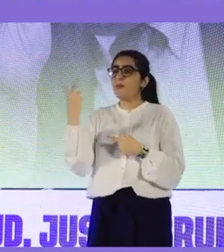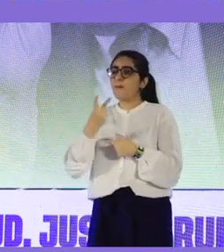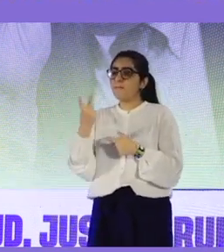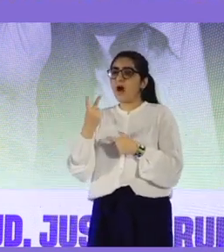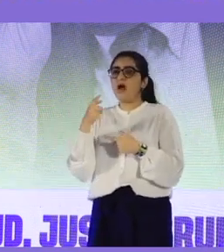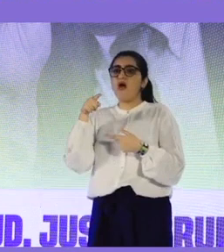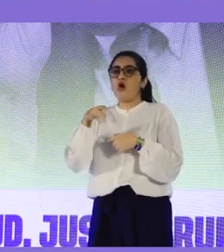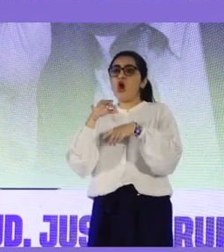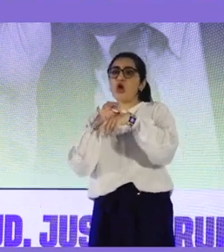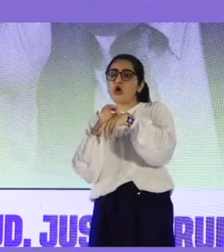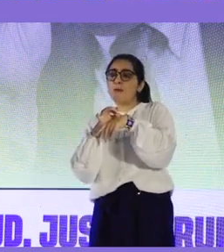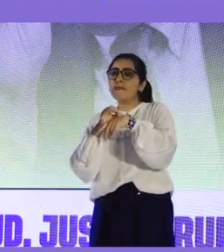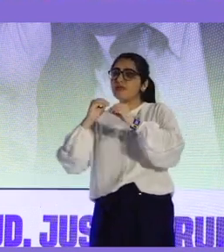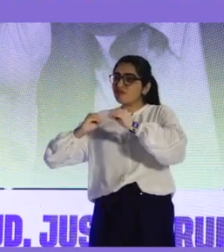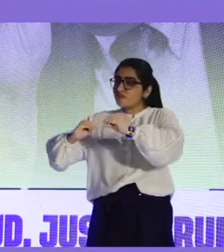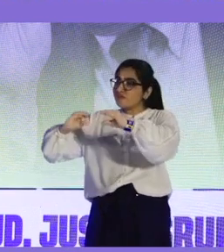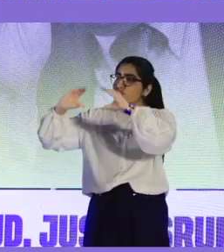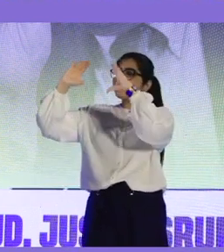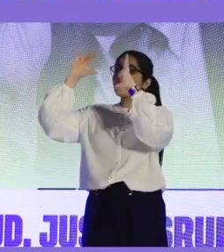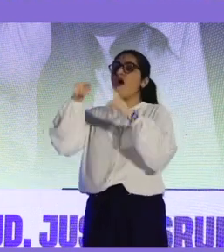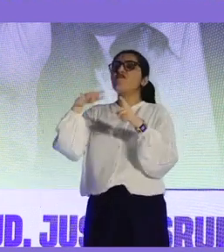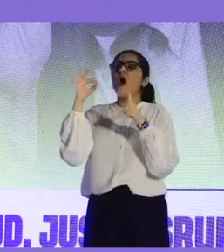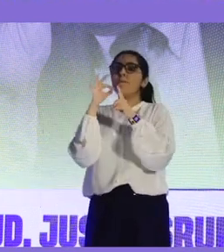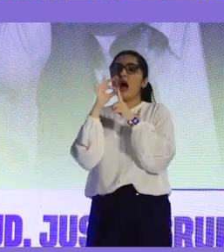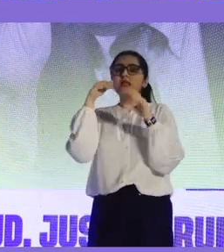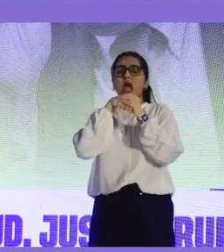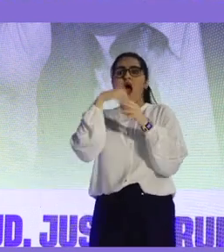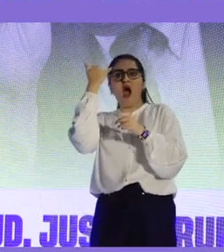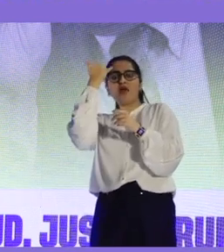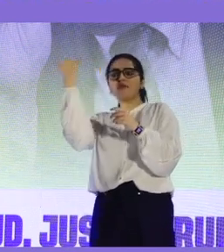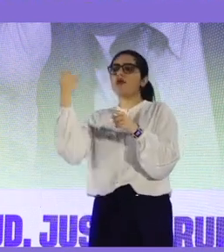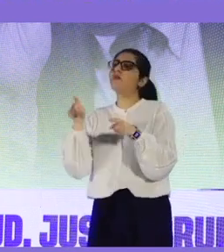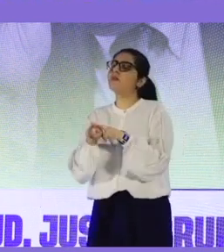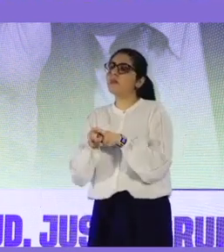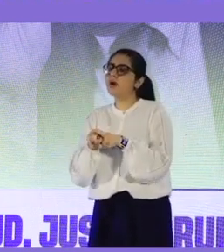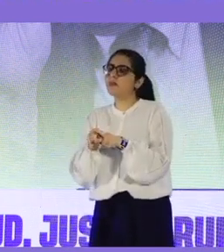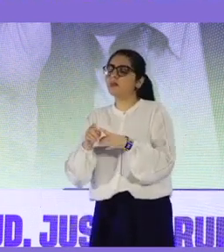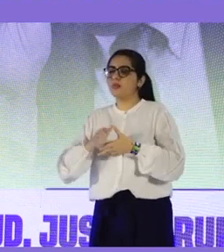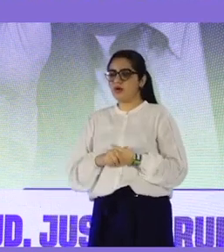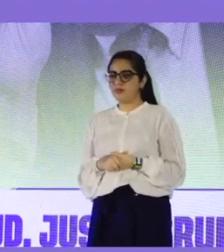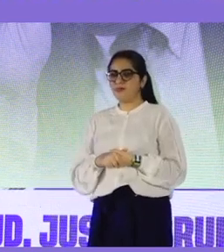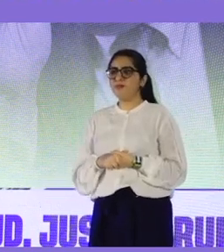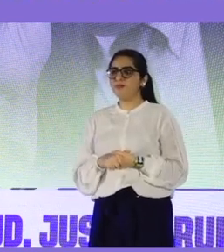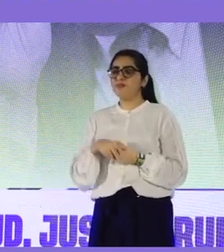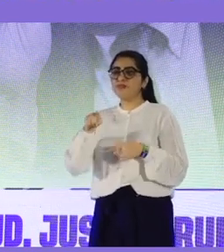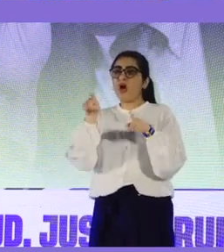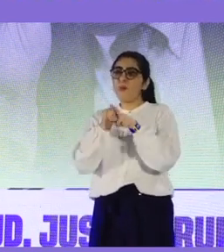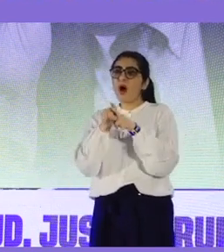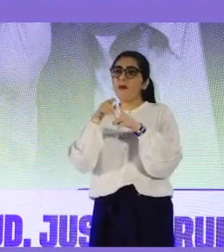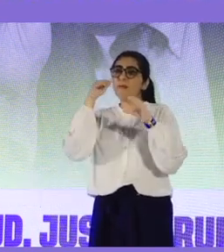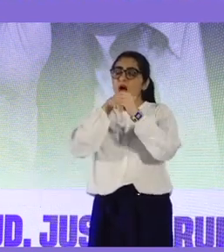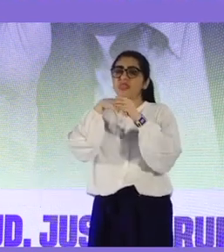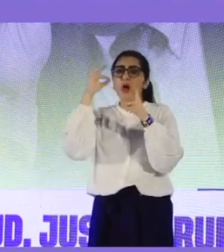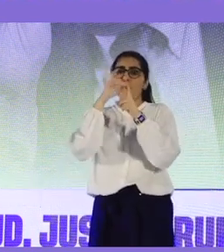most of my life. Human development is a very Pakistani idea. I hope people know all the five faces that come up. It's a very Pakistani